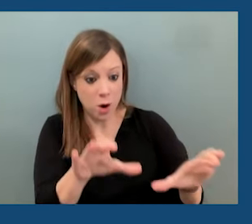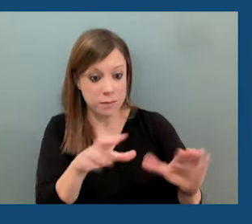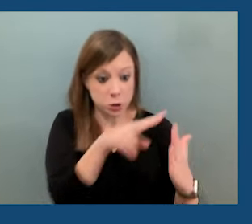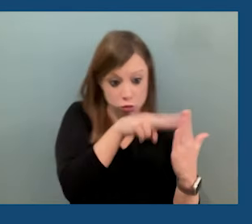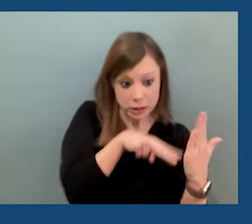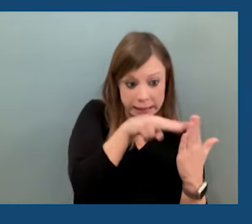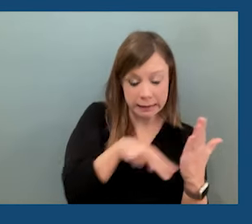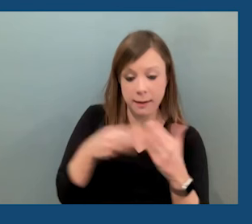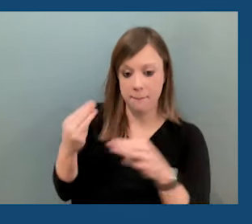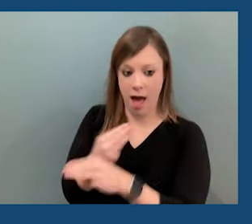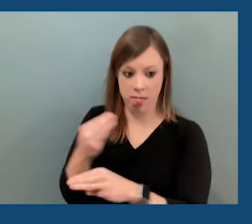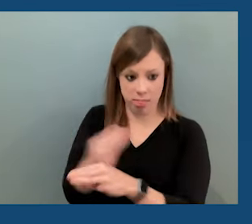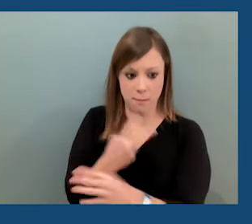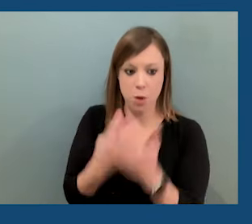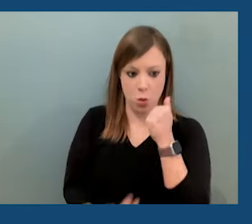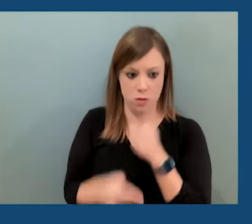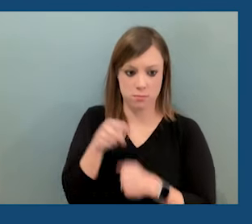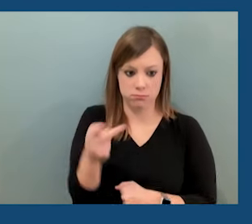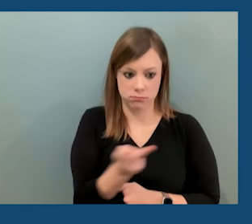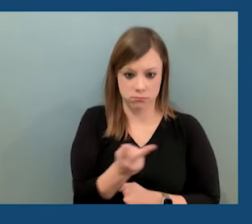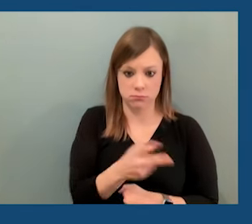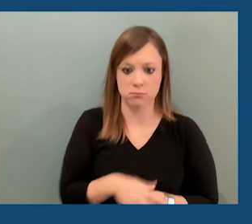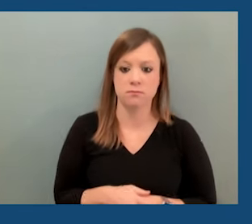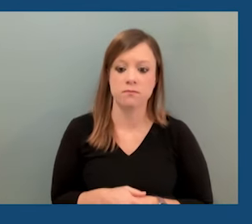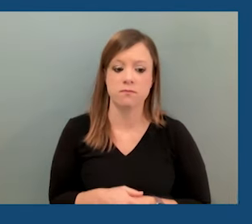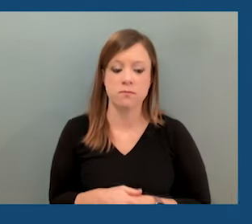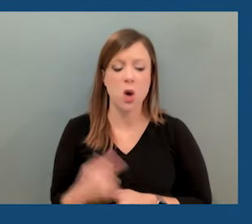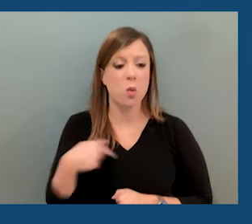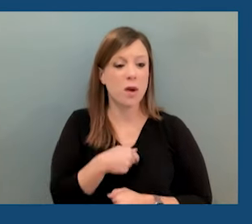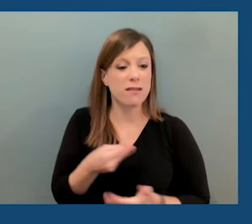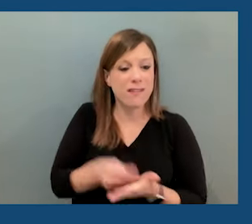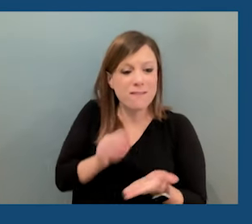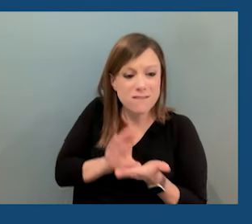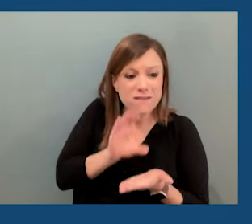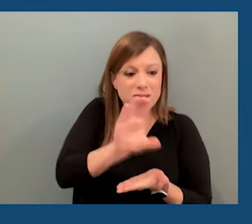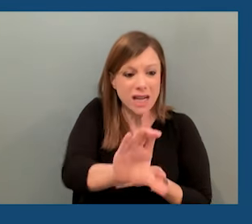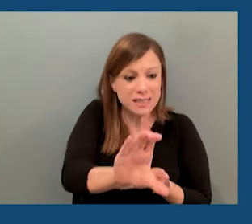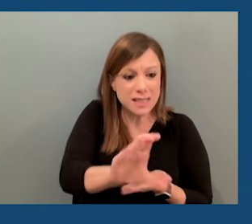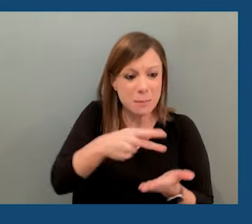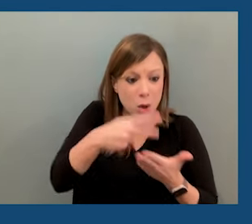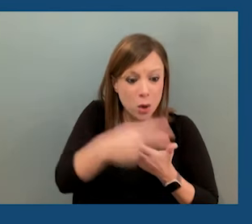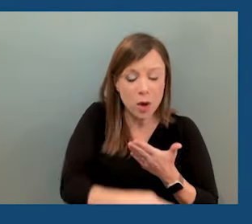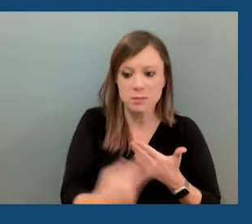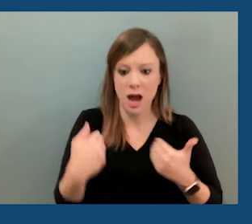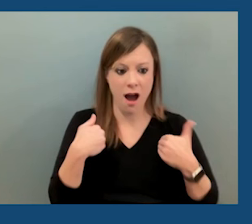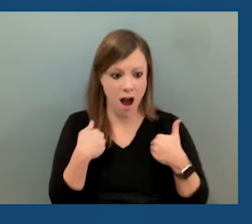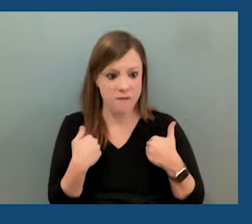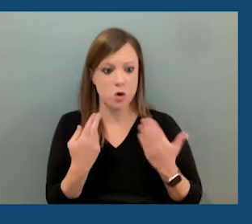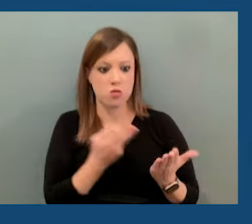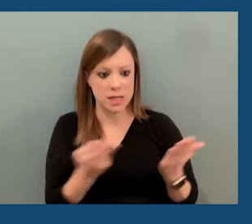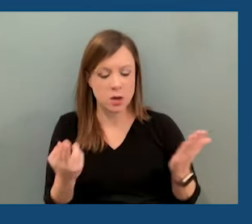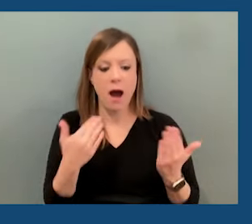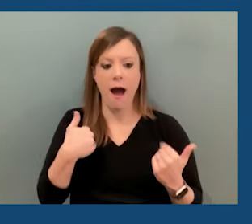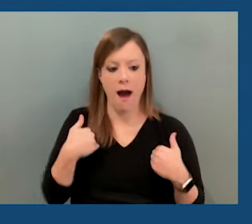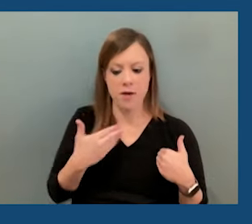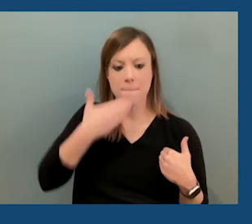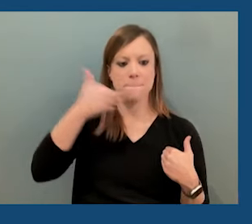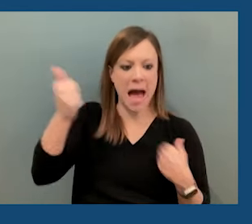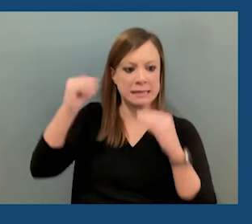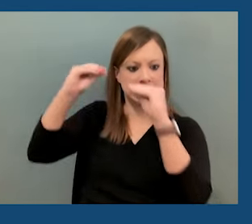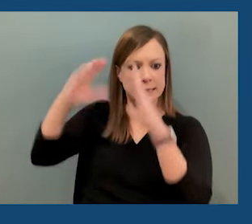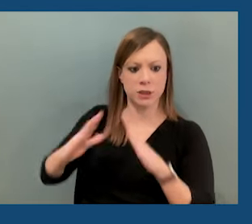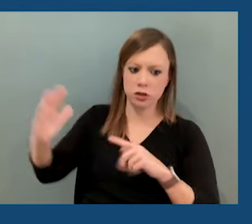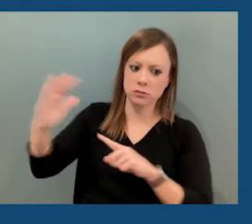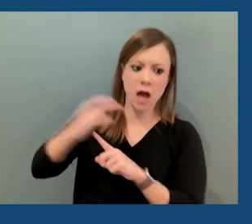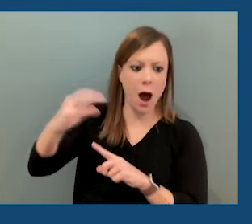us. We have been funding programs. We have the resources. We have the best teachers in the nation. I know we do. But something is